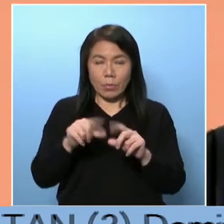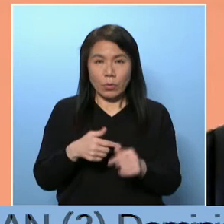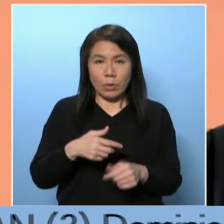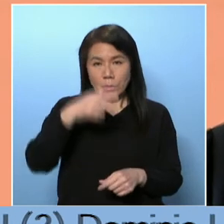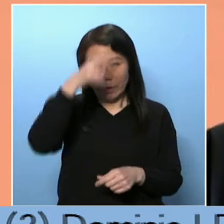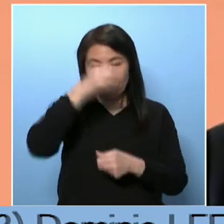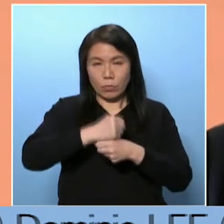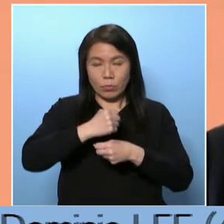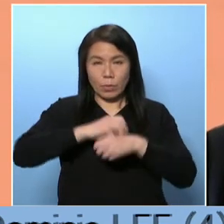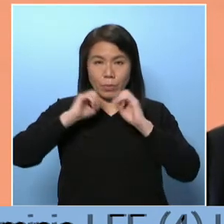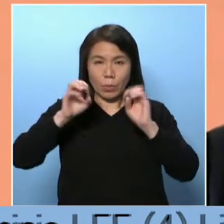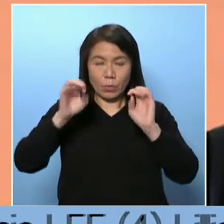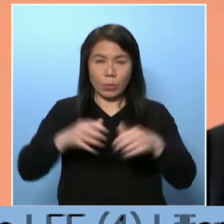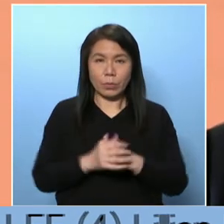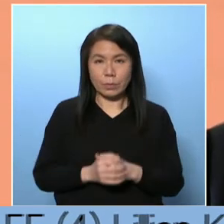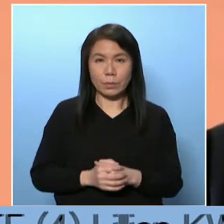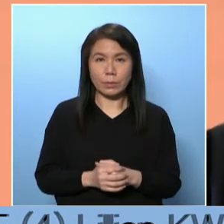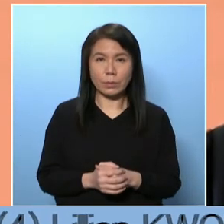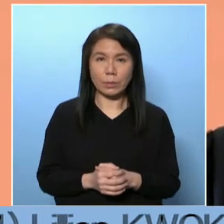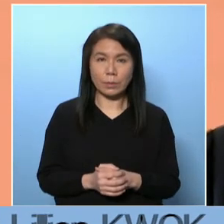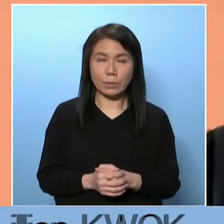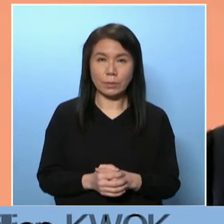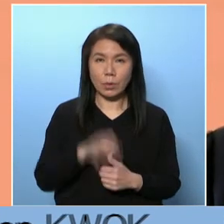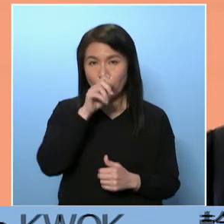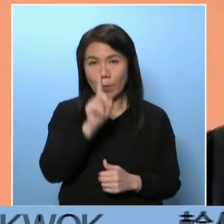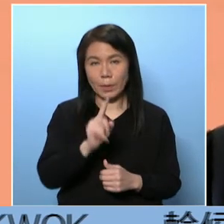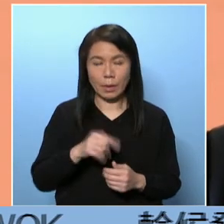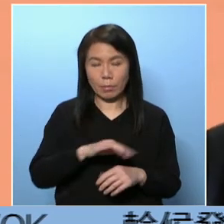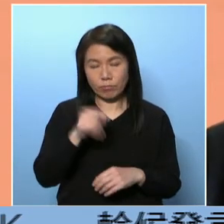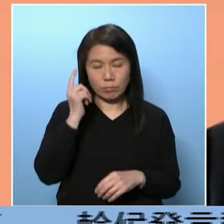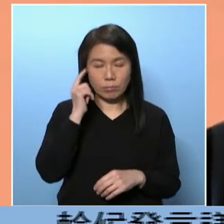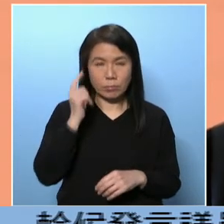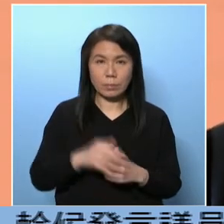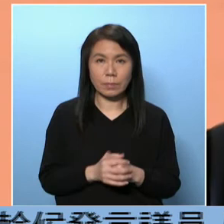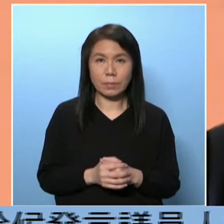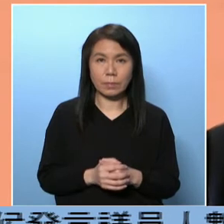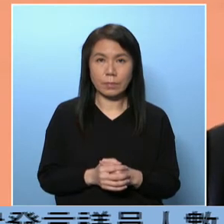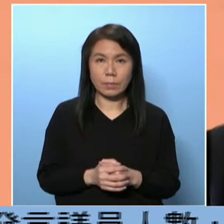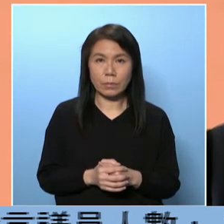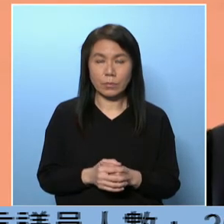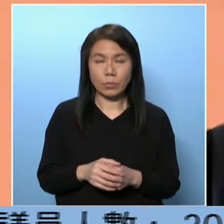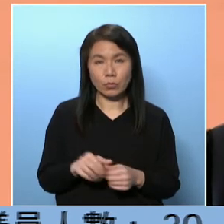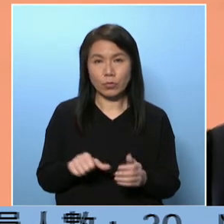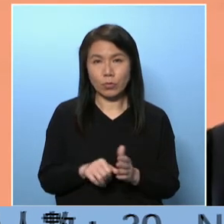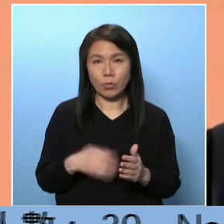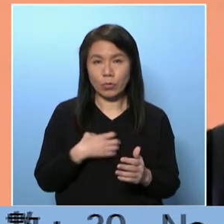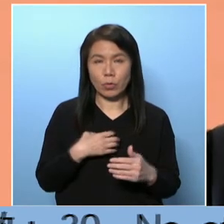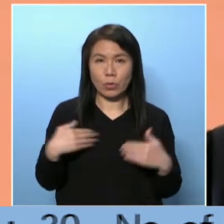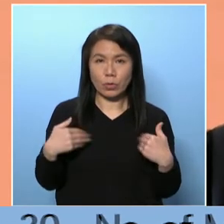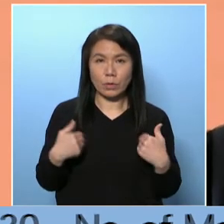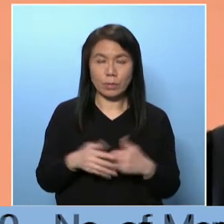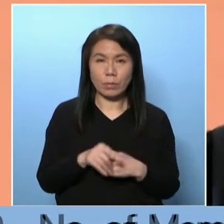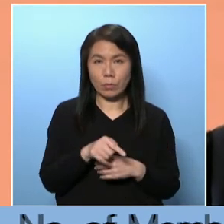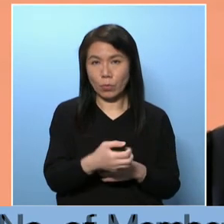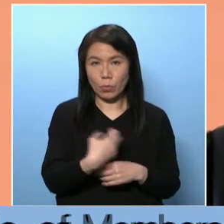this battle. Well, in a policy address this year, the chief executive already set out